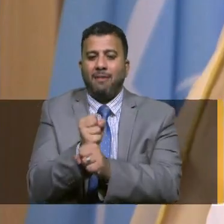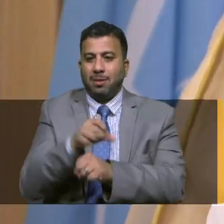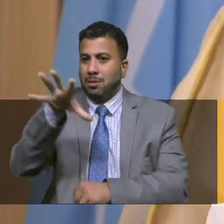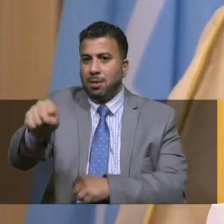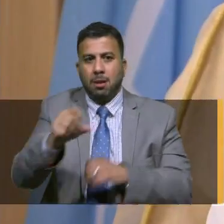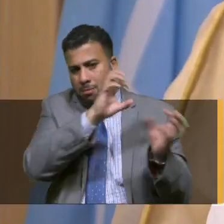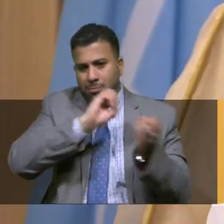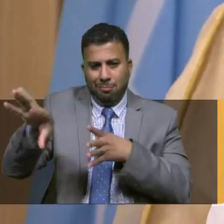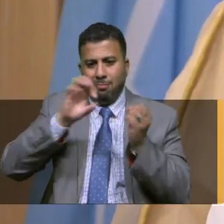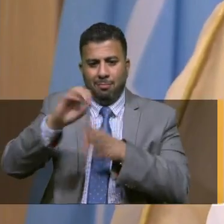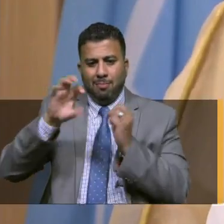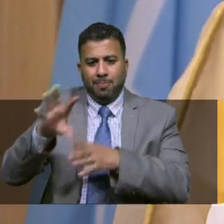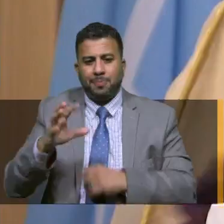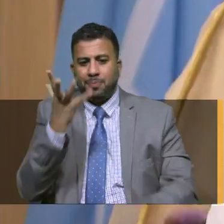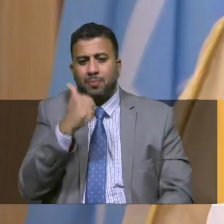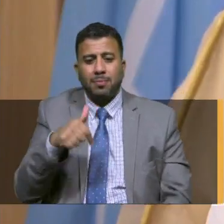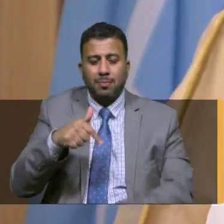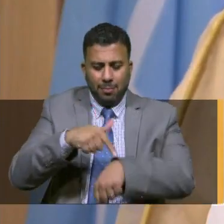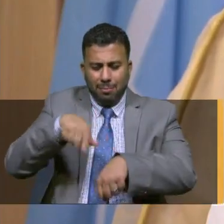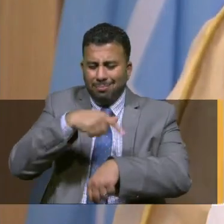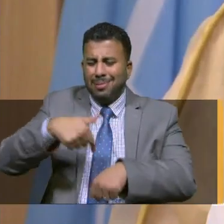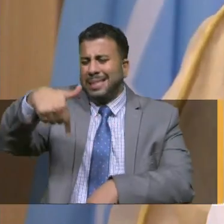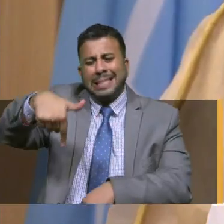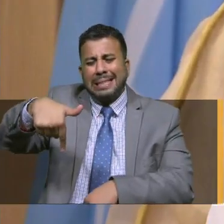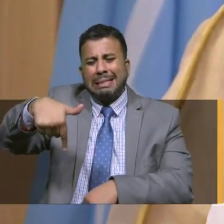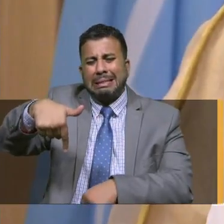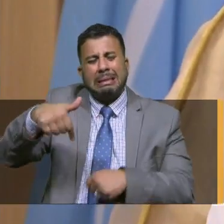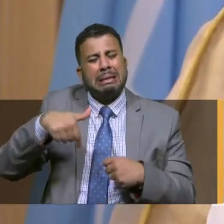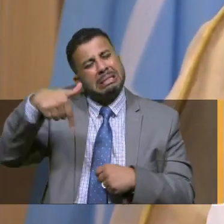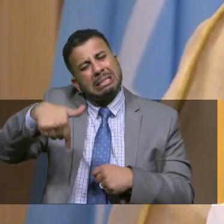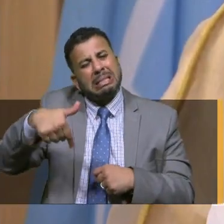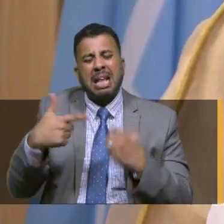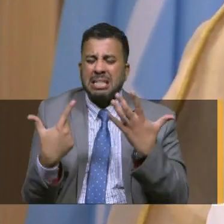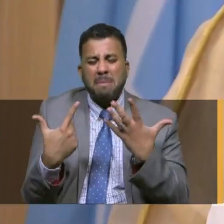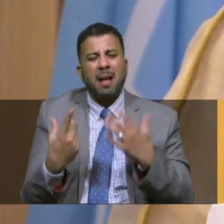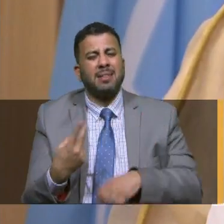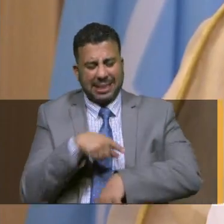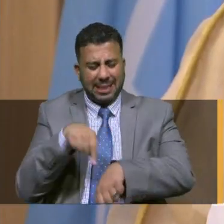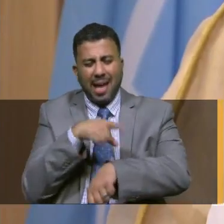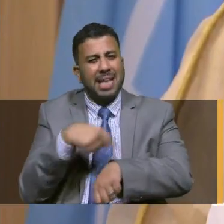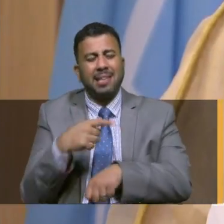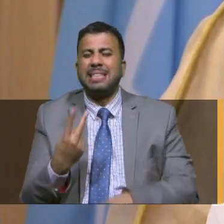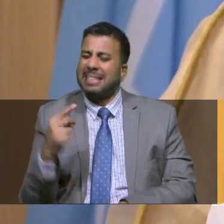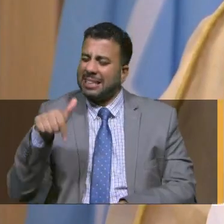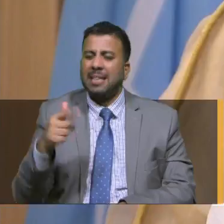there. This is all took me only just maybe 7 hours, 6 hours.